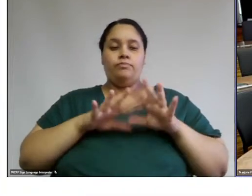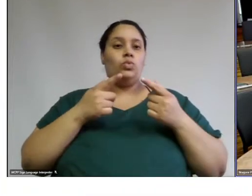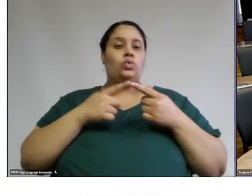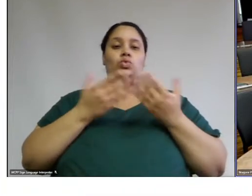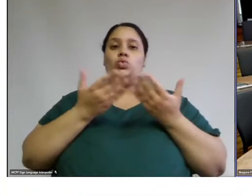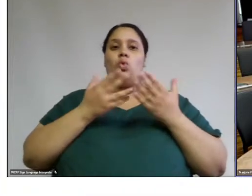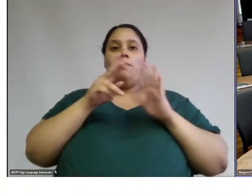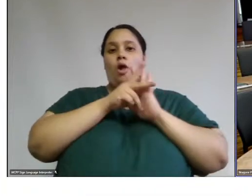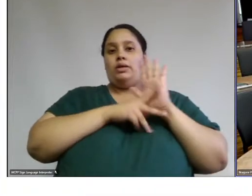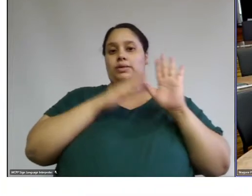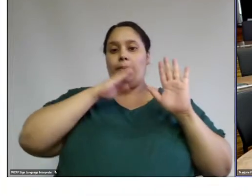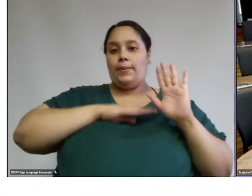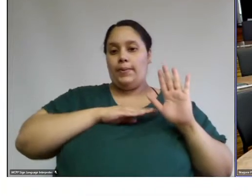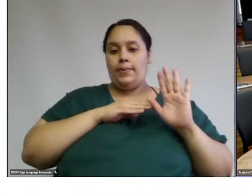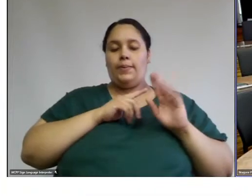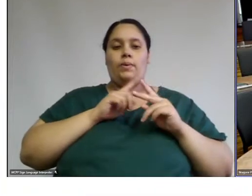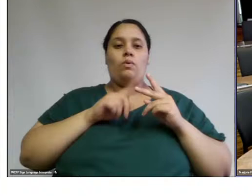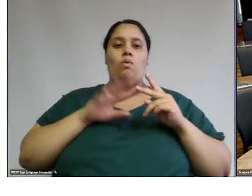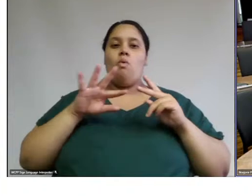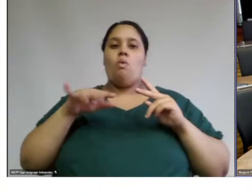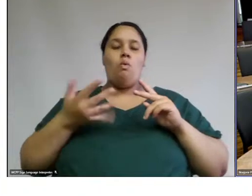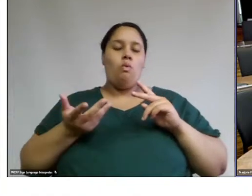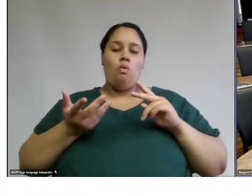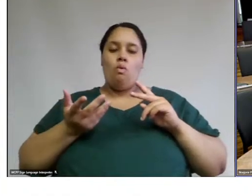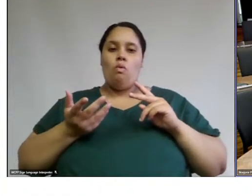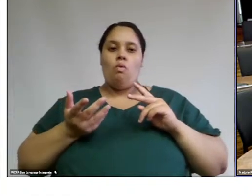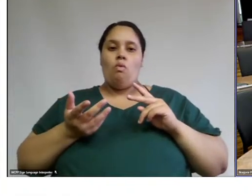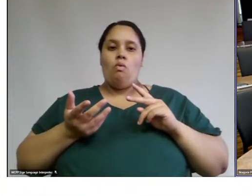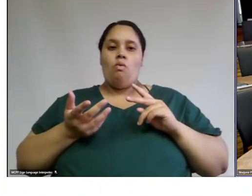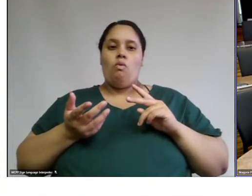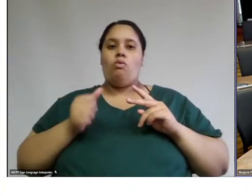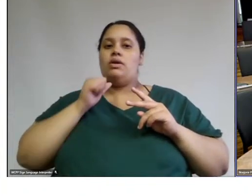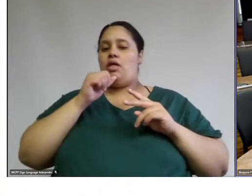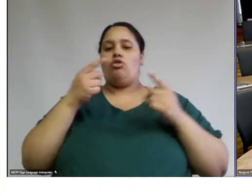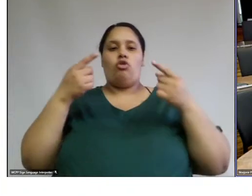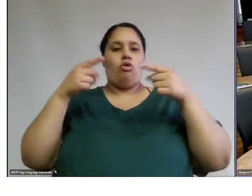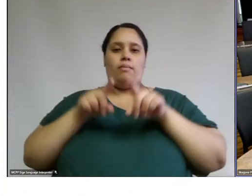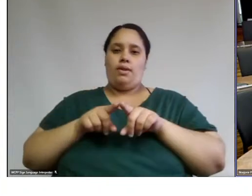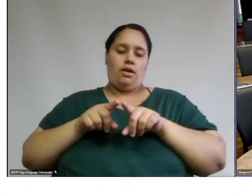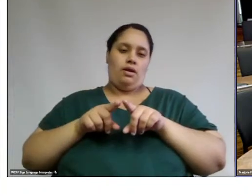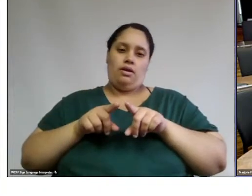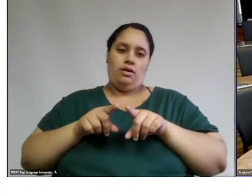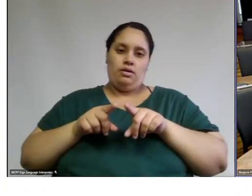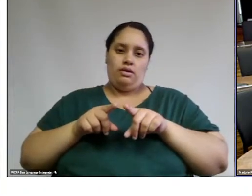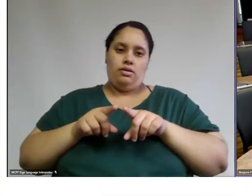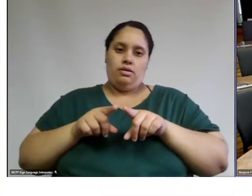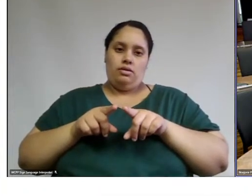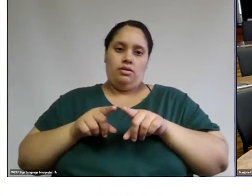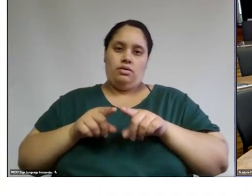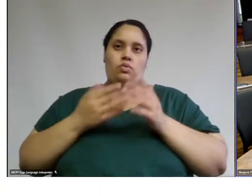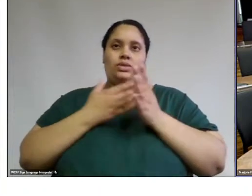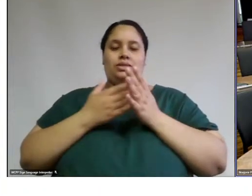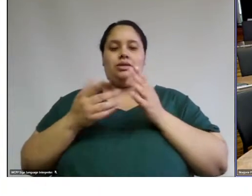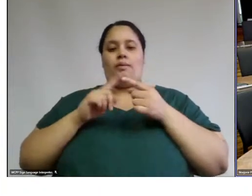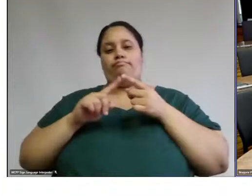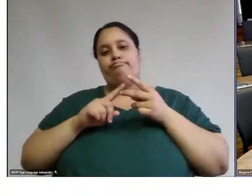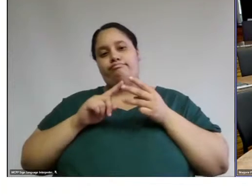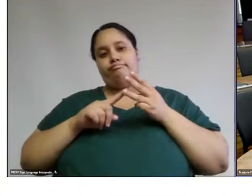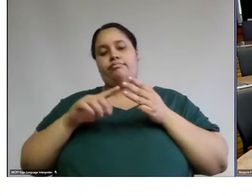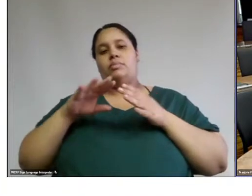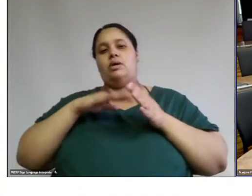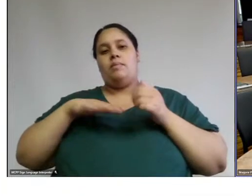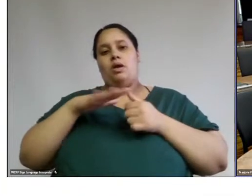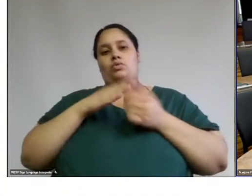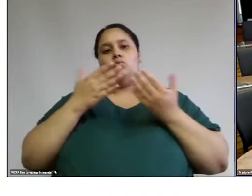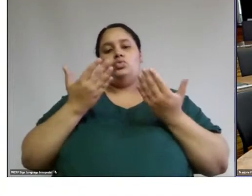a policy on certain aspects, or they didn't comply with certain aspects around internal control methods in